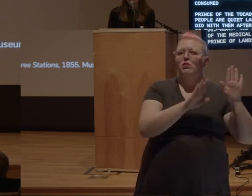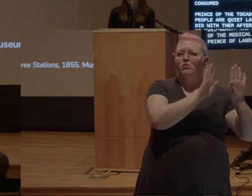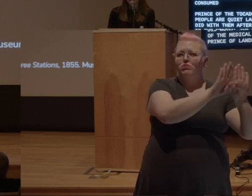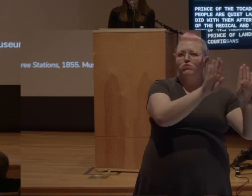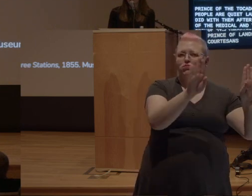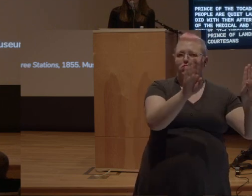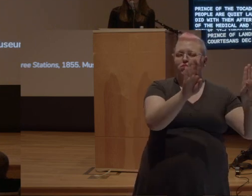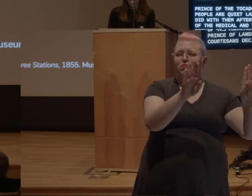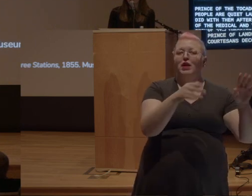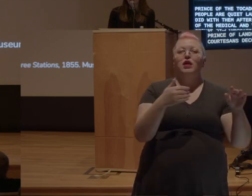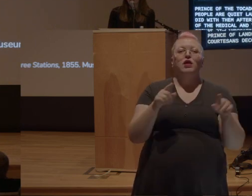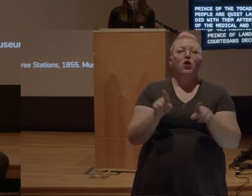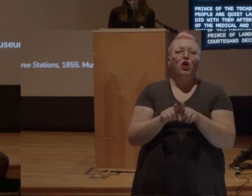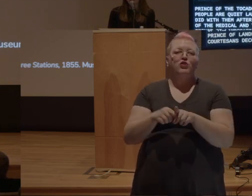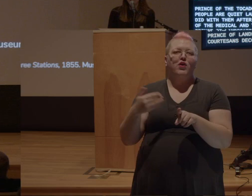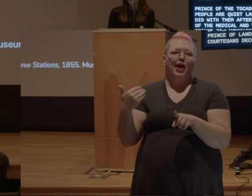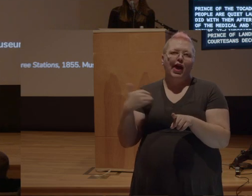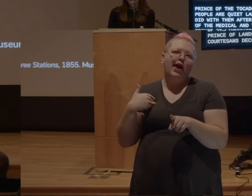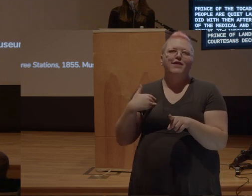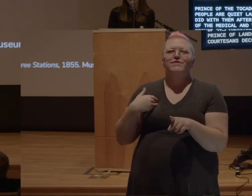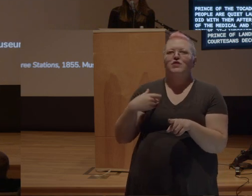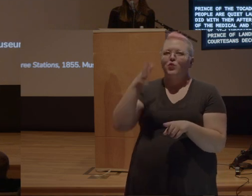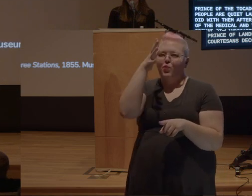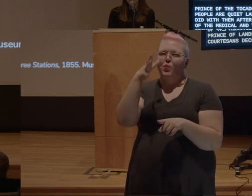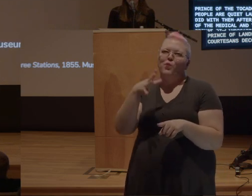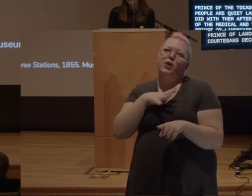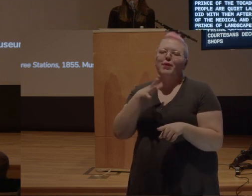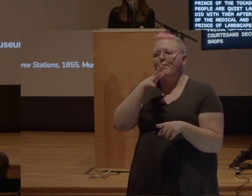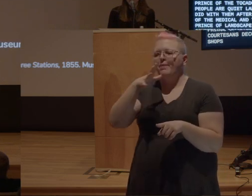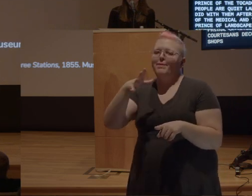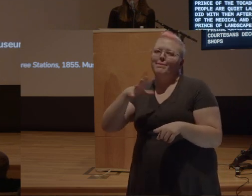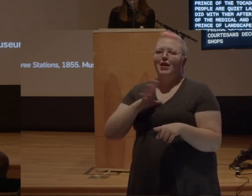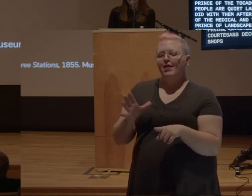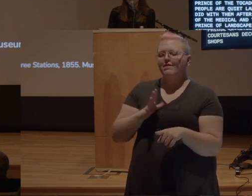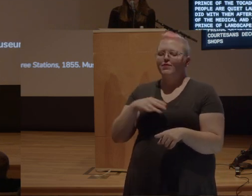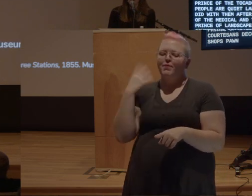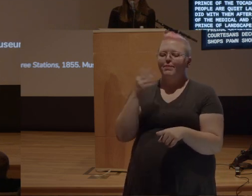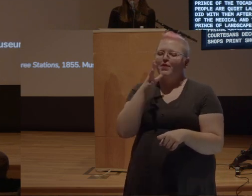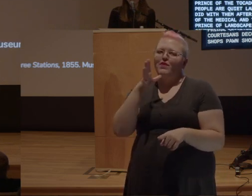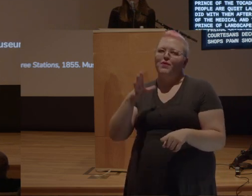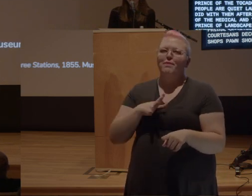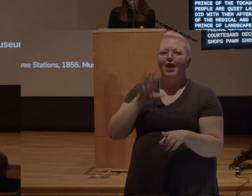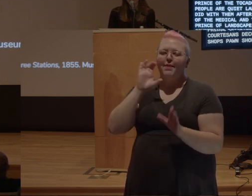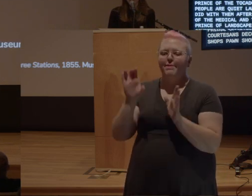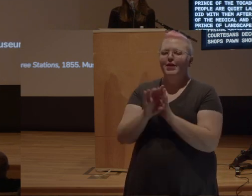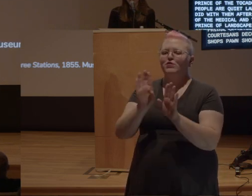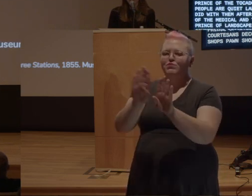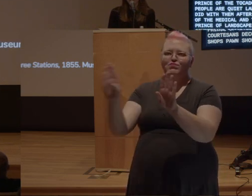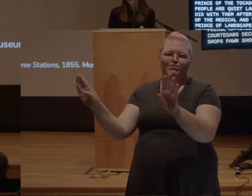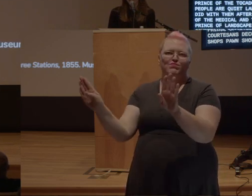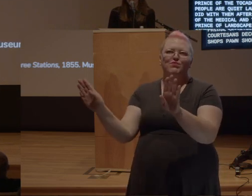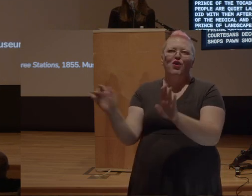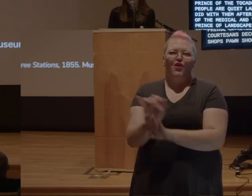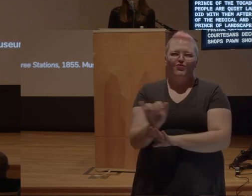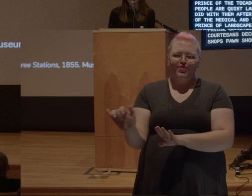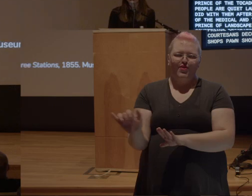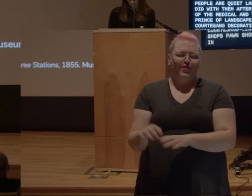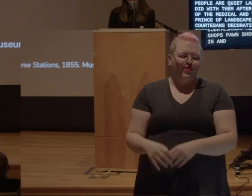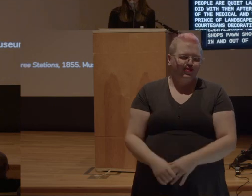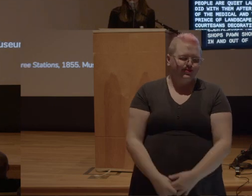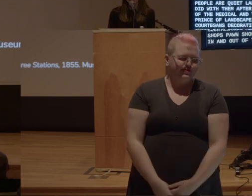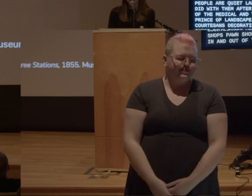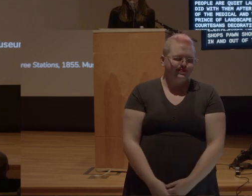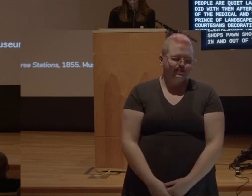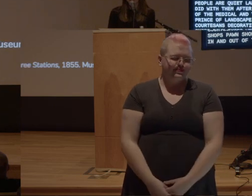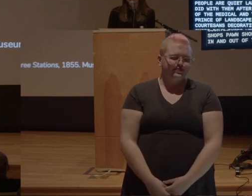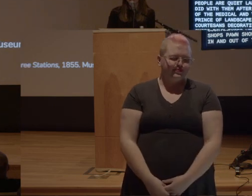courtesans decorating the walls of cafes and shops. Print shops were also set up at key gateways in and out of towns on the